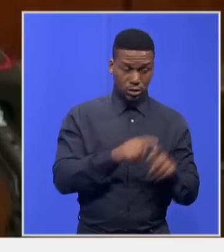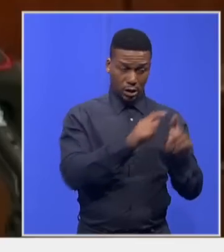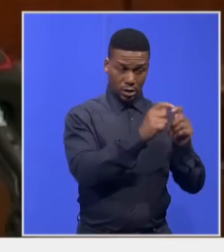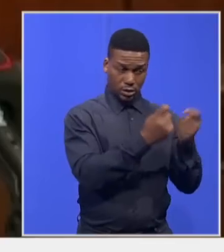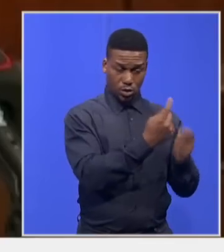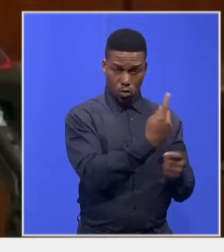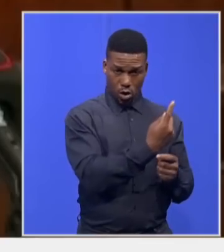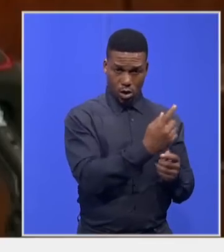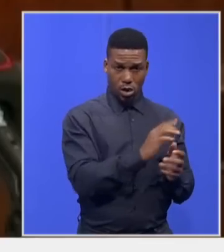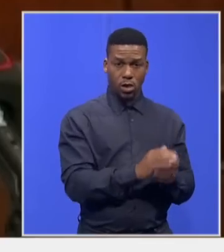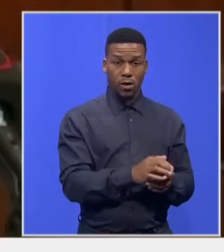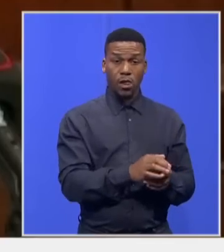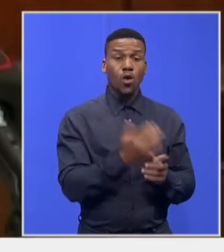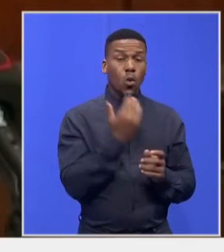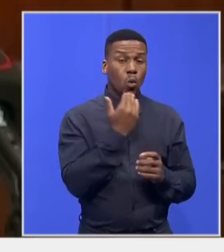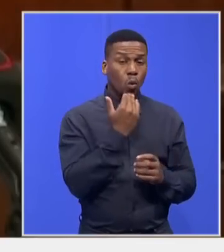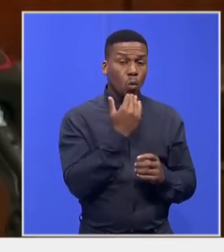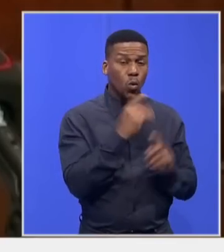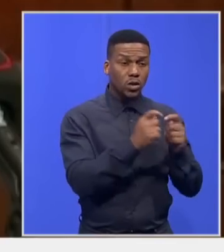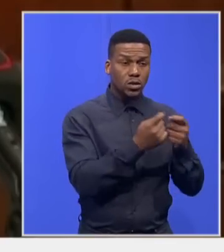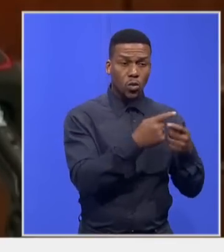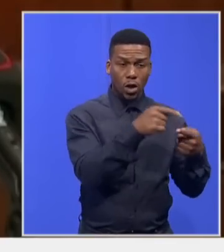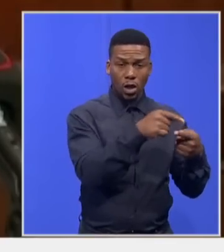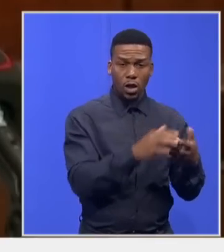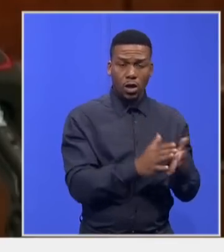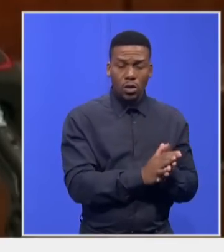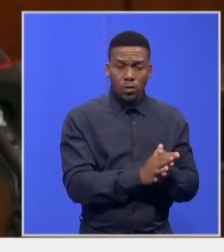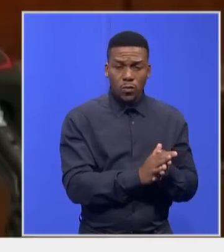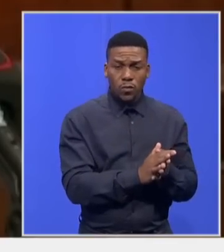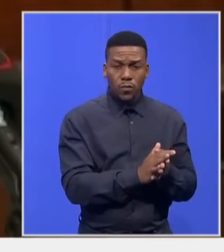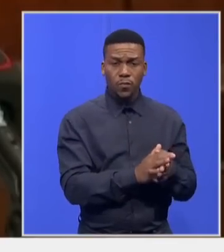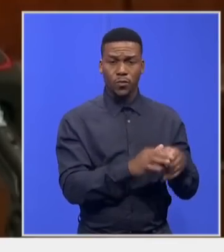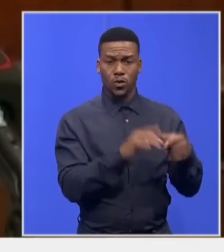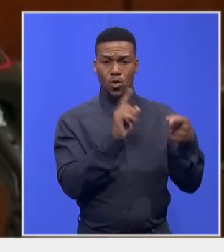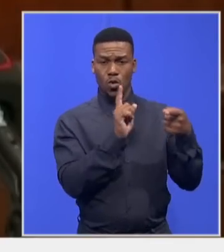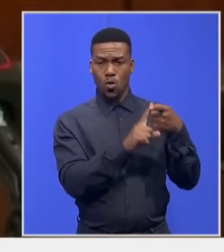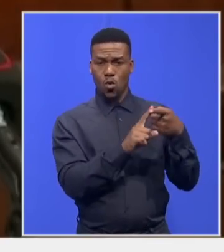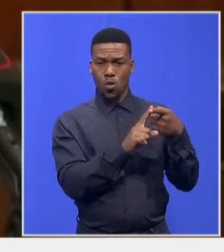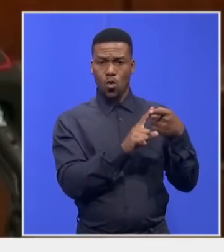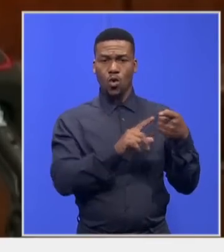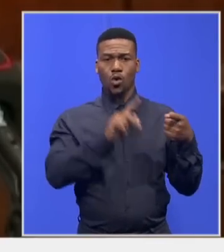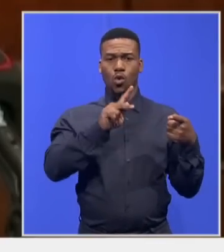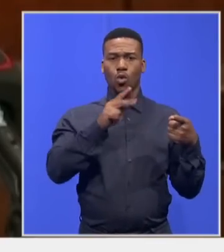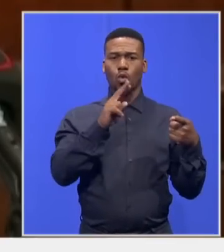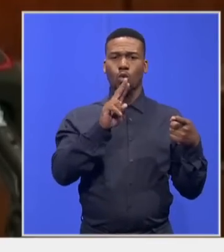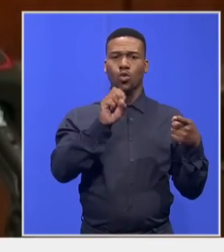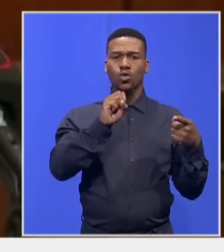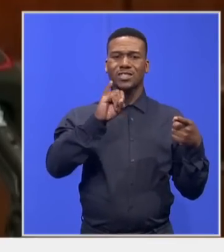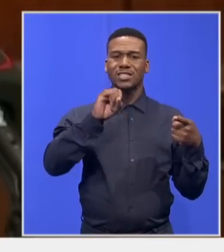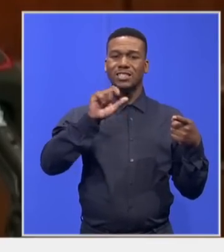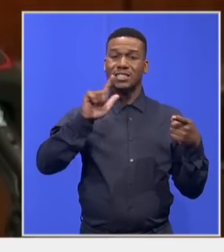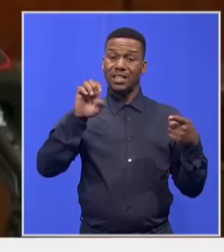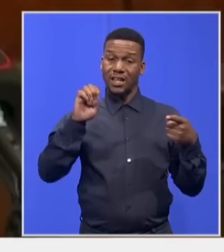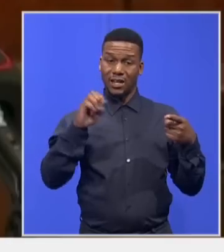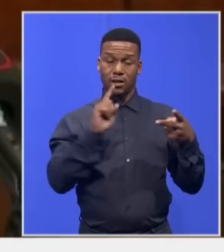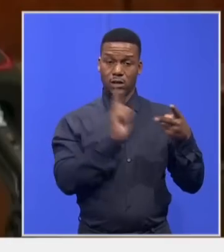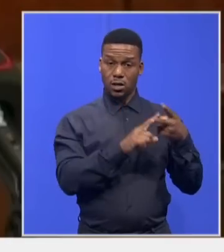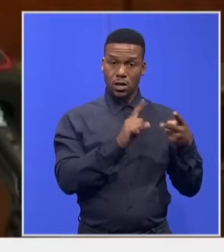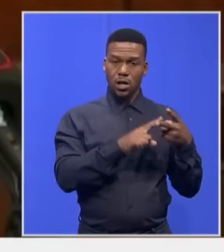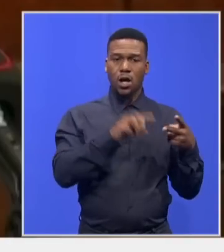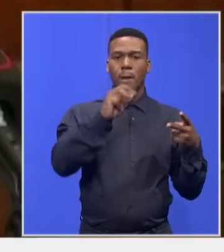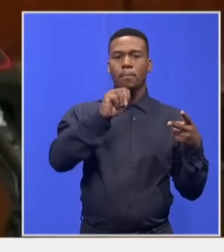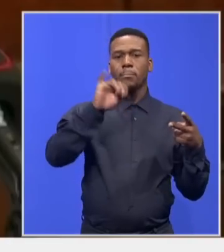station. Who are those Tier 1 stations? The Tier 1 stations is Kusile and Medupi. And jointly, these Tier